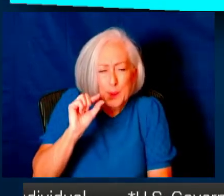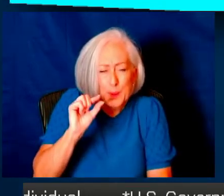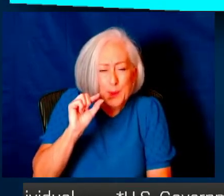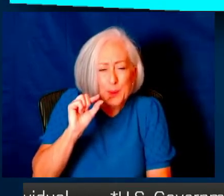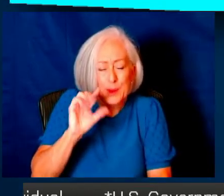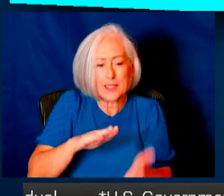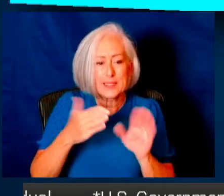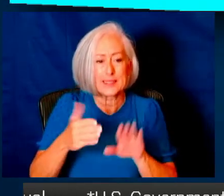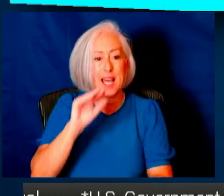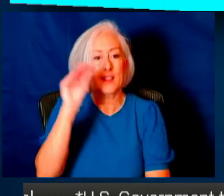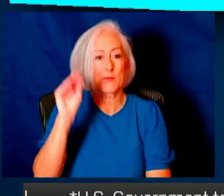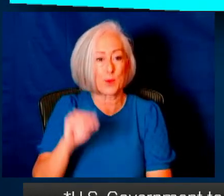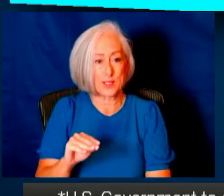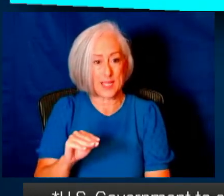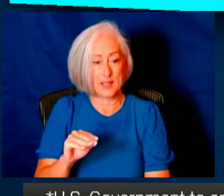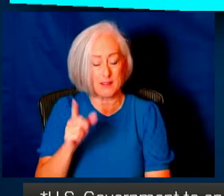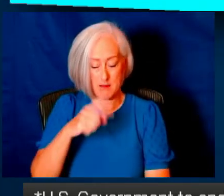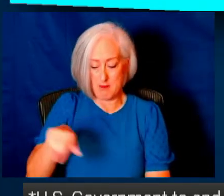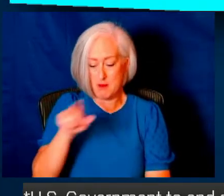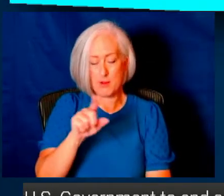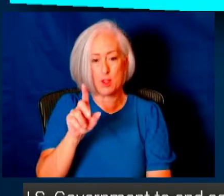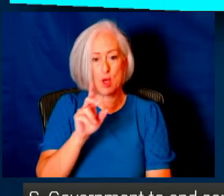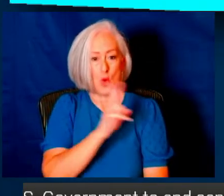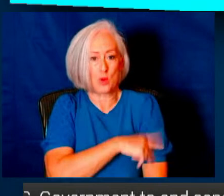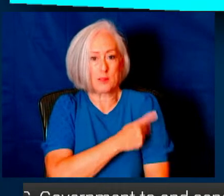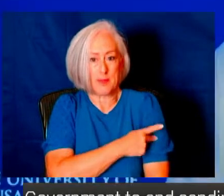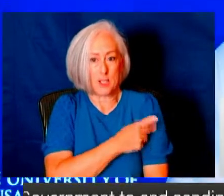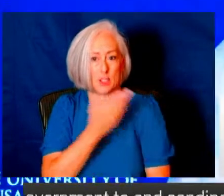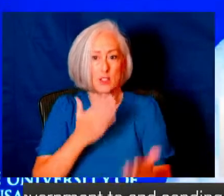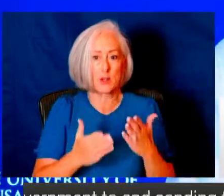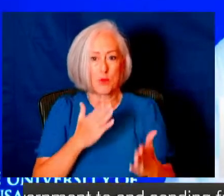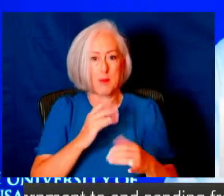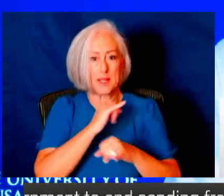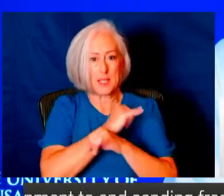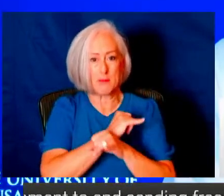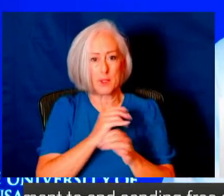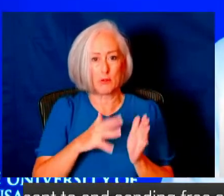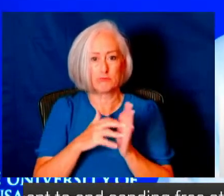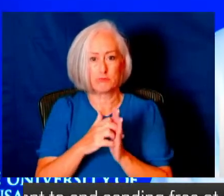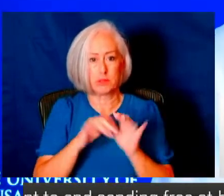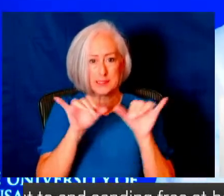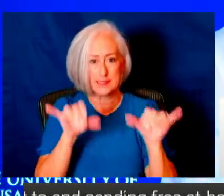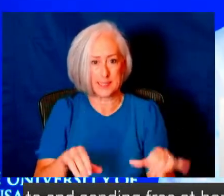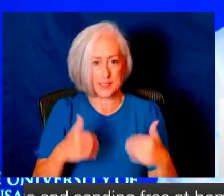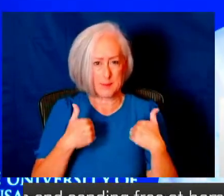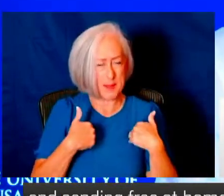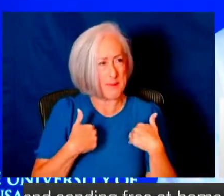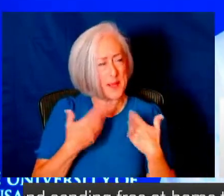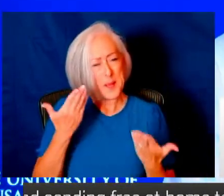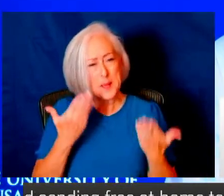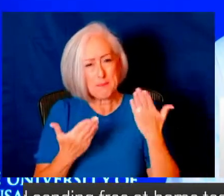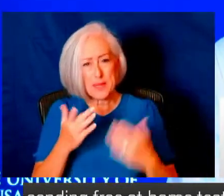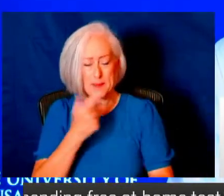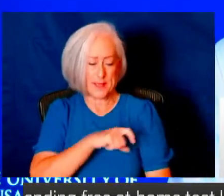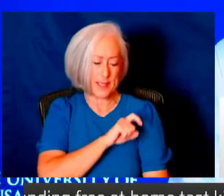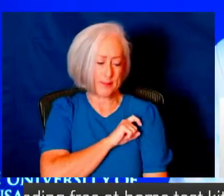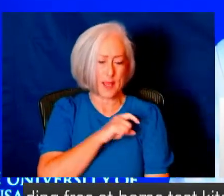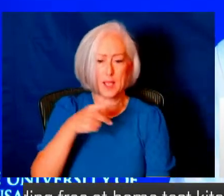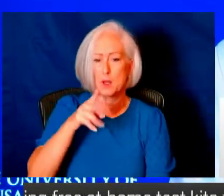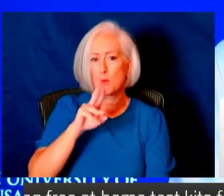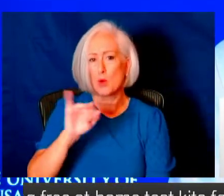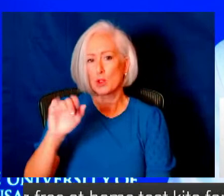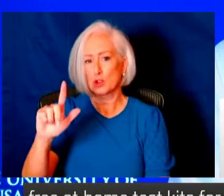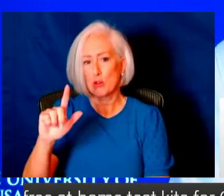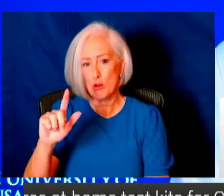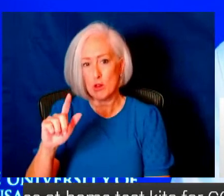Those patients probably immune compromised. I think most of the deaths occurred in Portugal, maybe Spain. We have now had a death in the United States. There